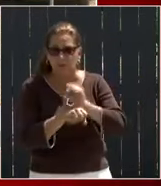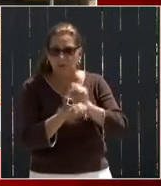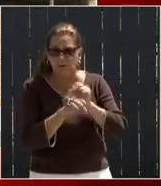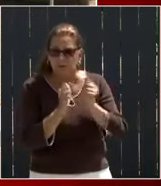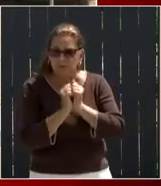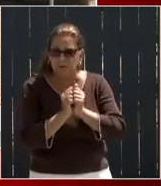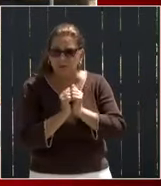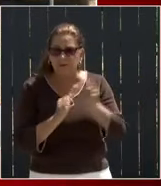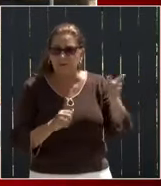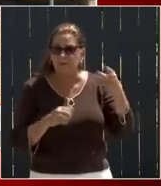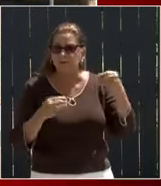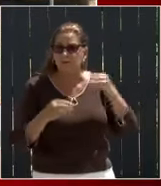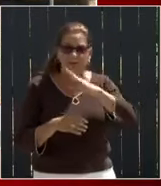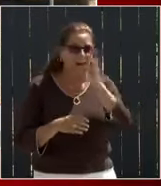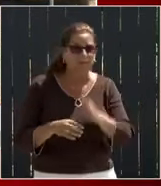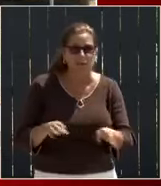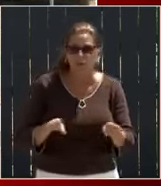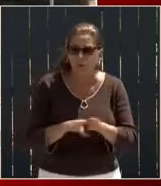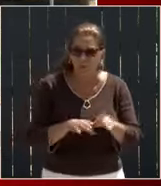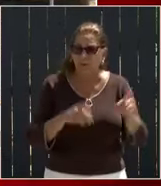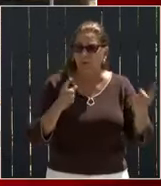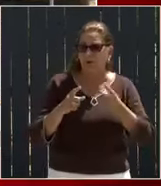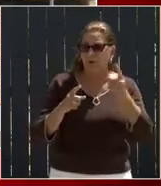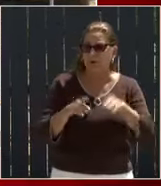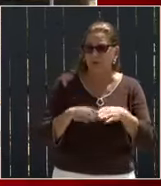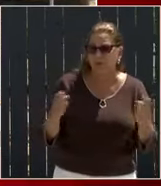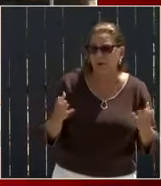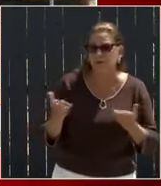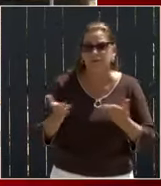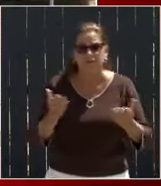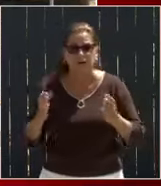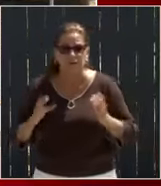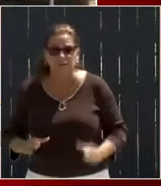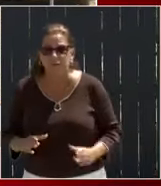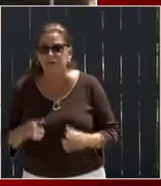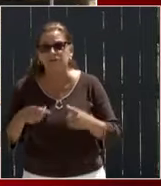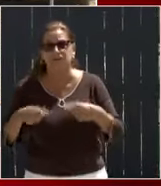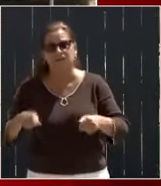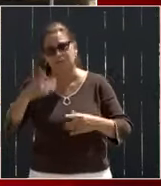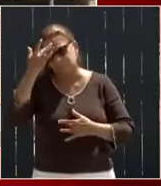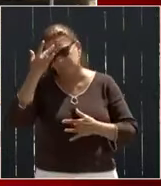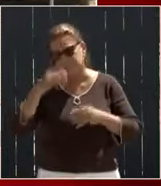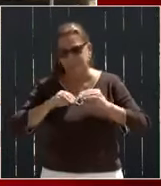never closed and continued to serve their customers throughout the demolition and new construction.